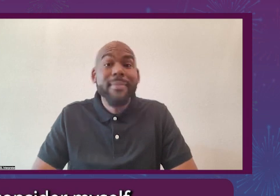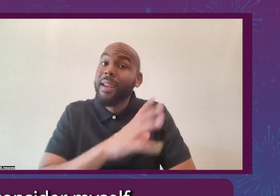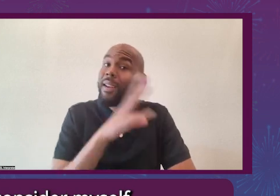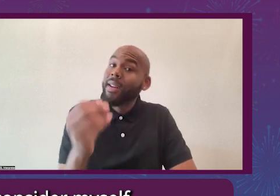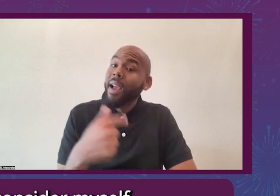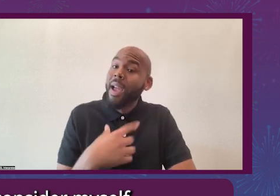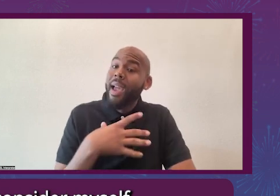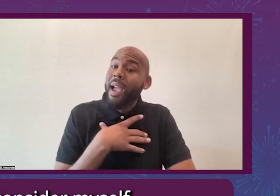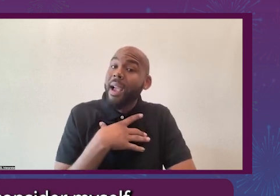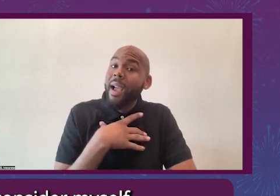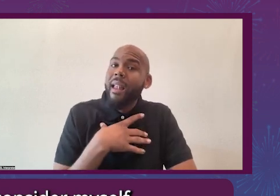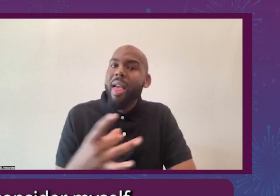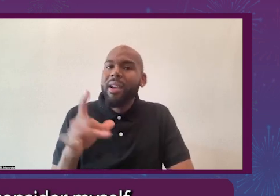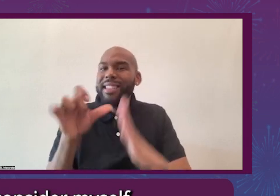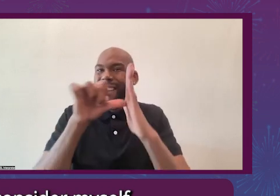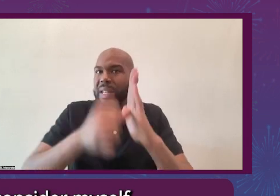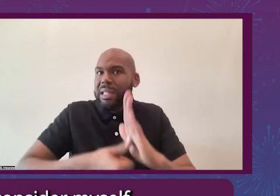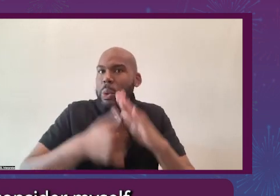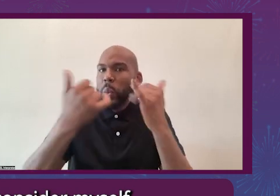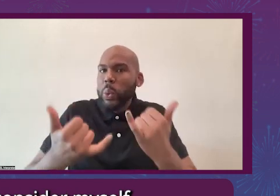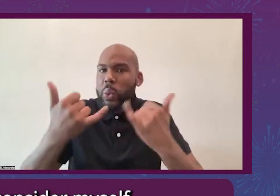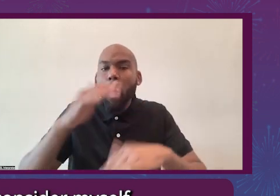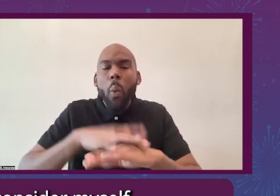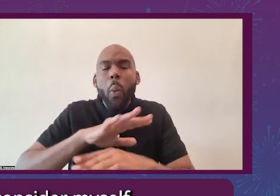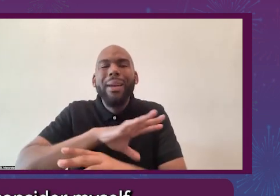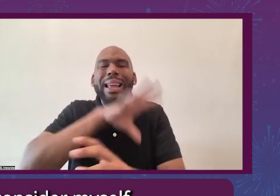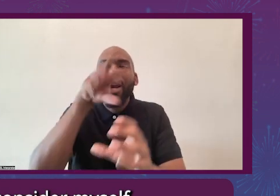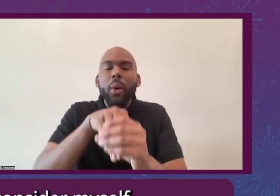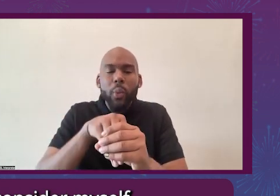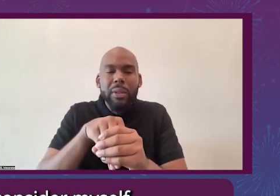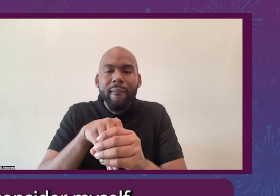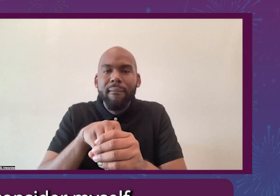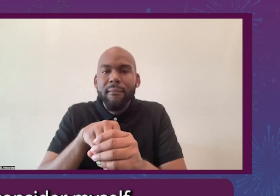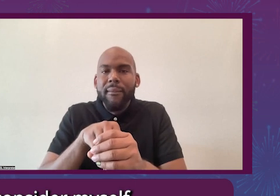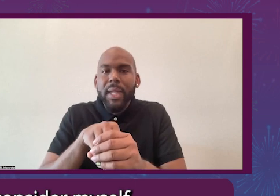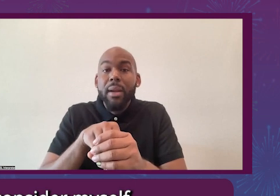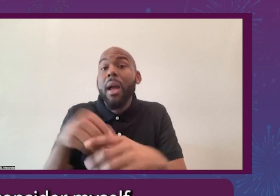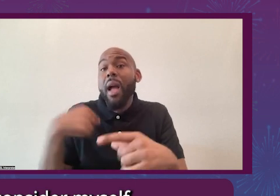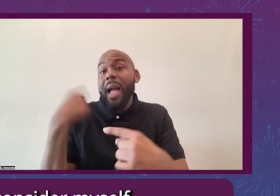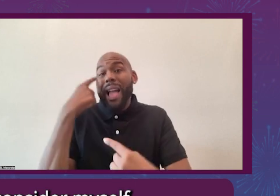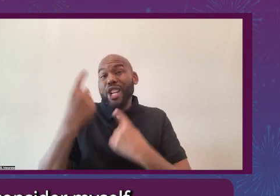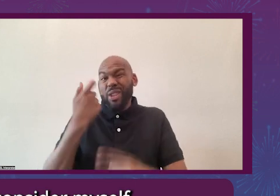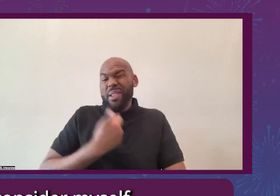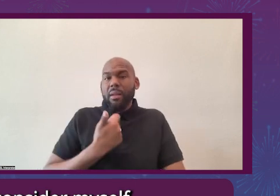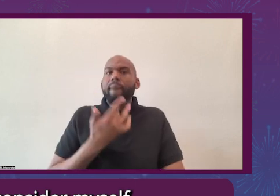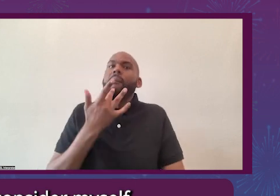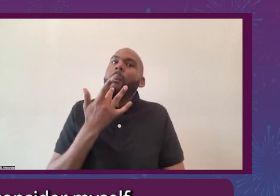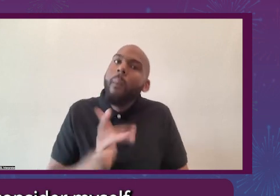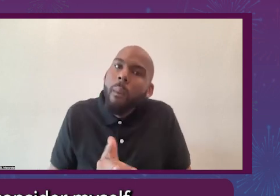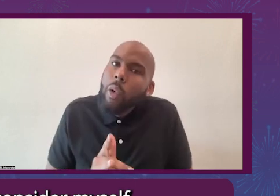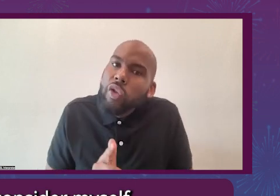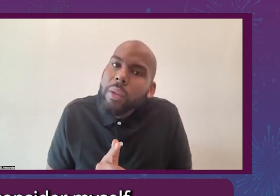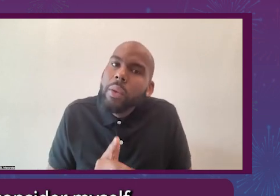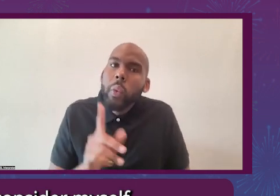like the emphasis today on inclusivity. I consider myself very fortunate